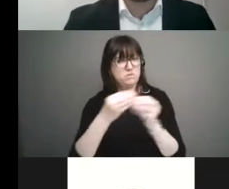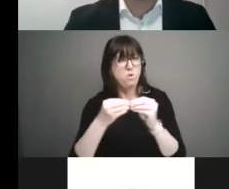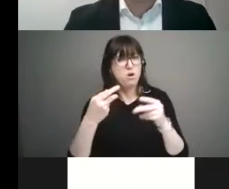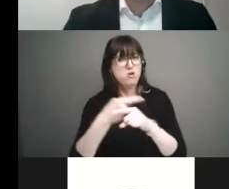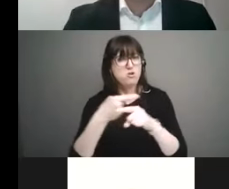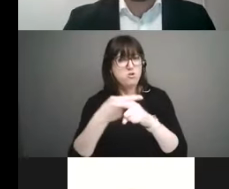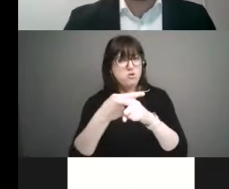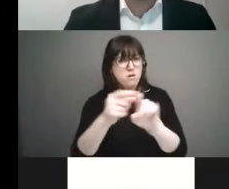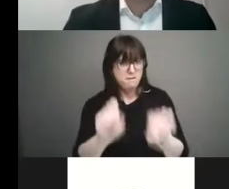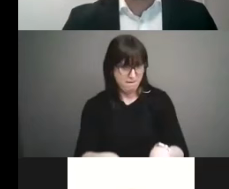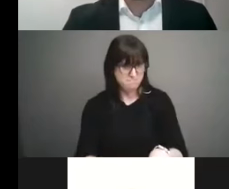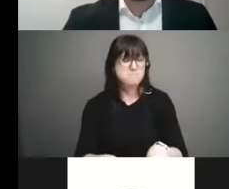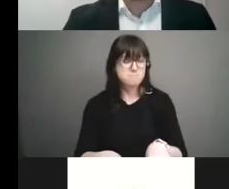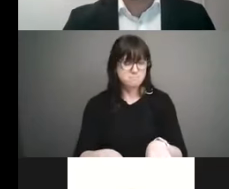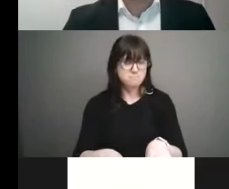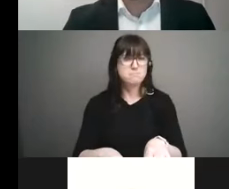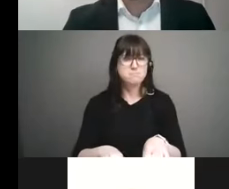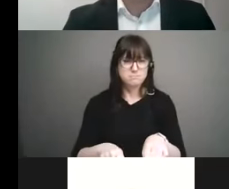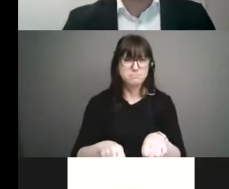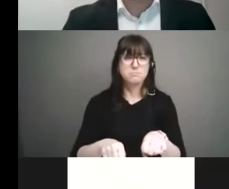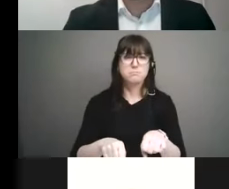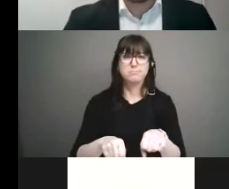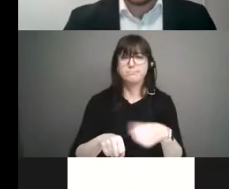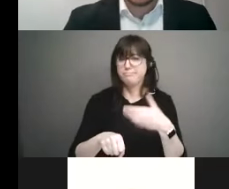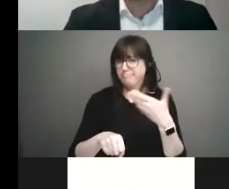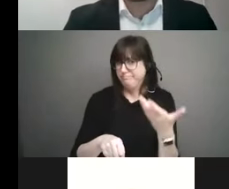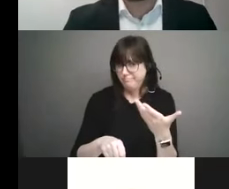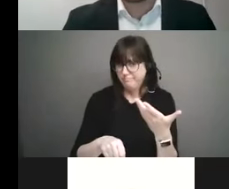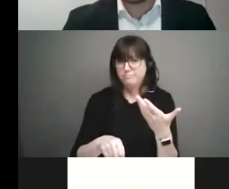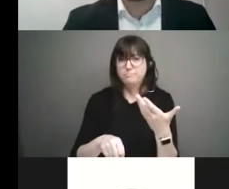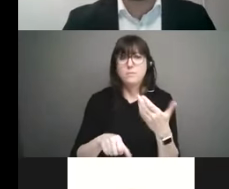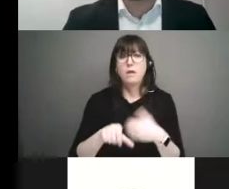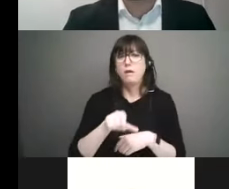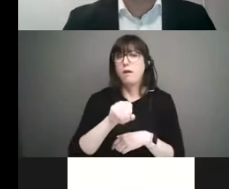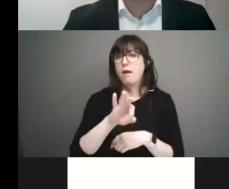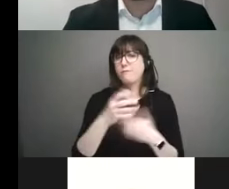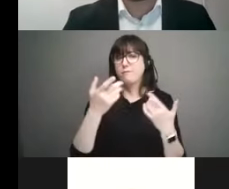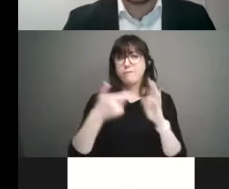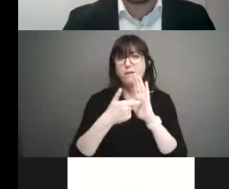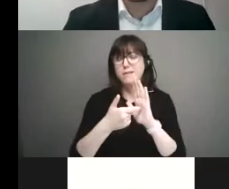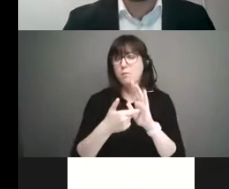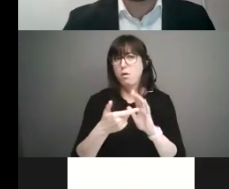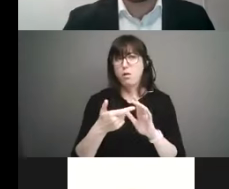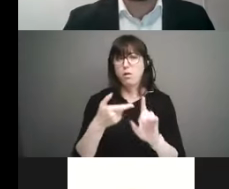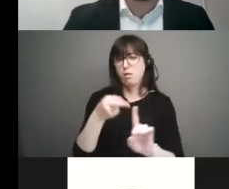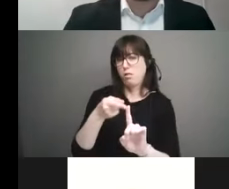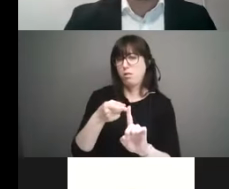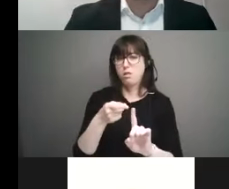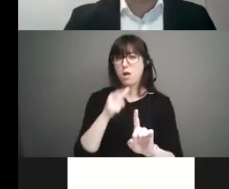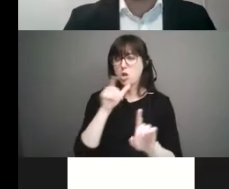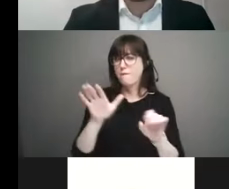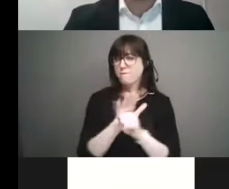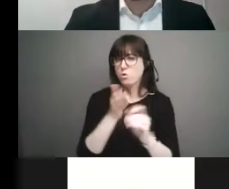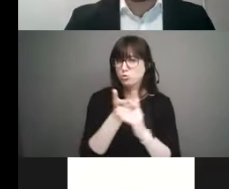the line when that person hides their transactions or isn't as transparent as they should be